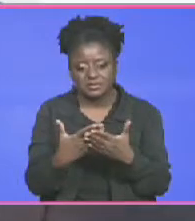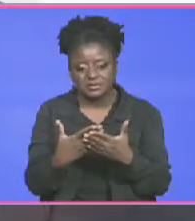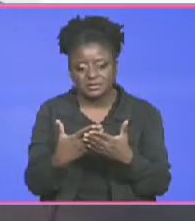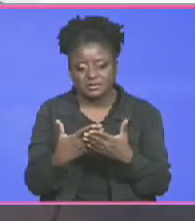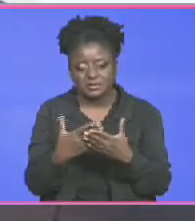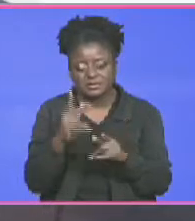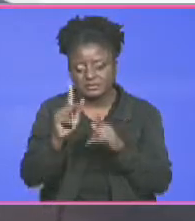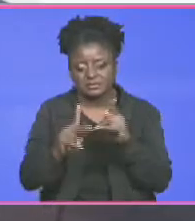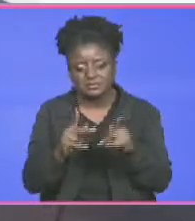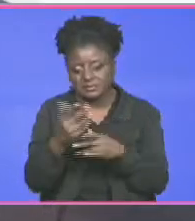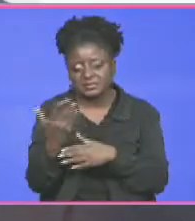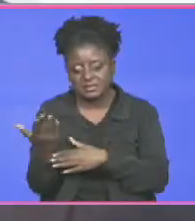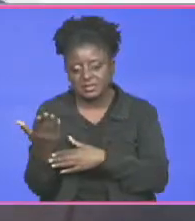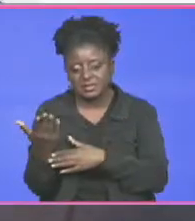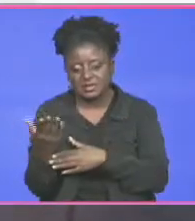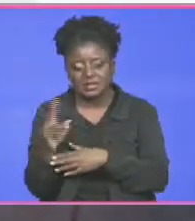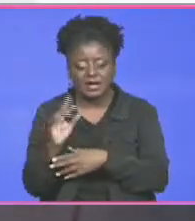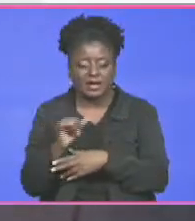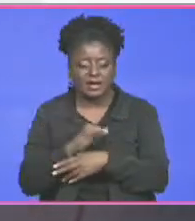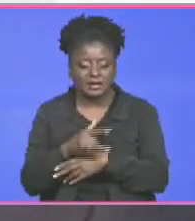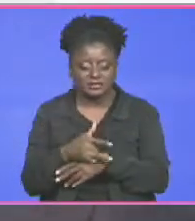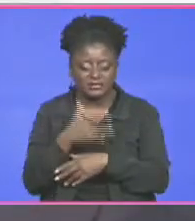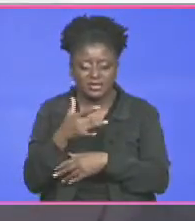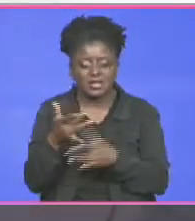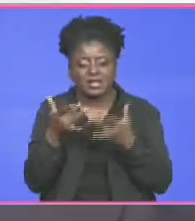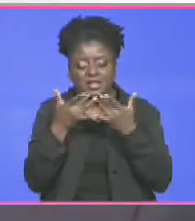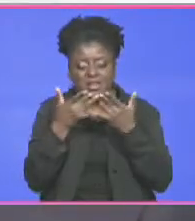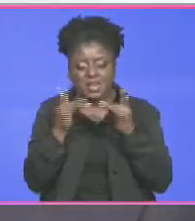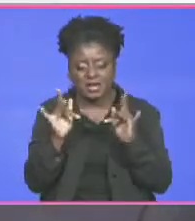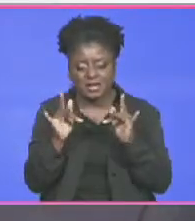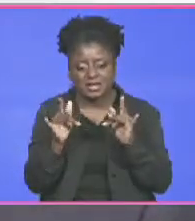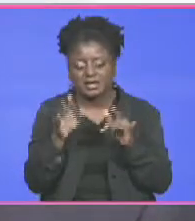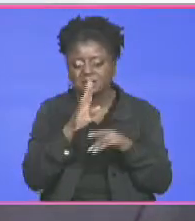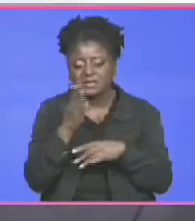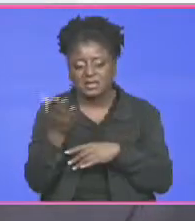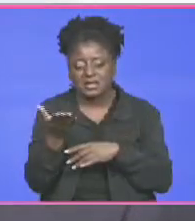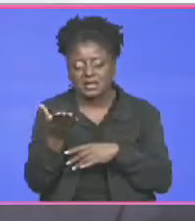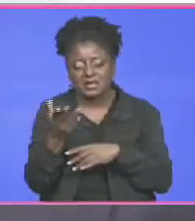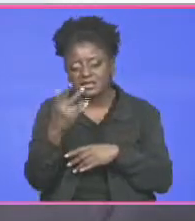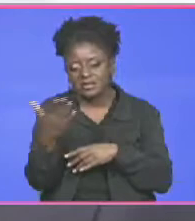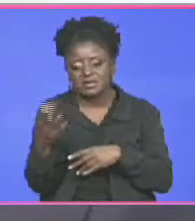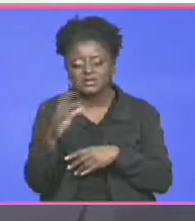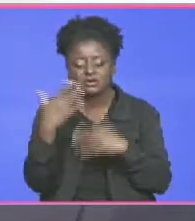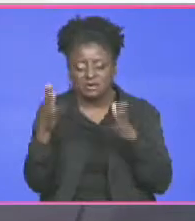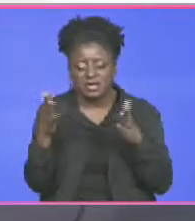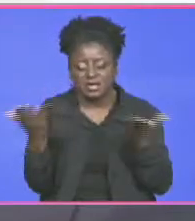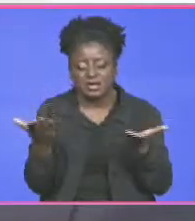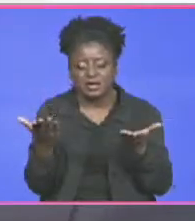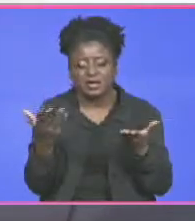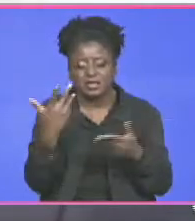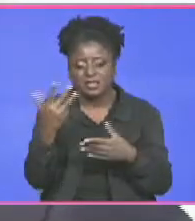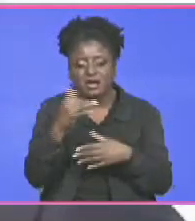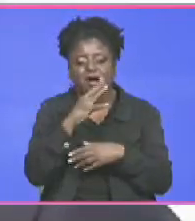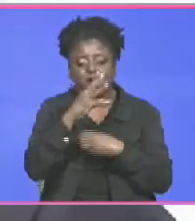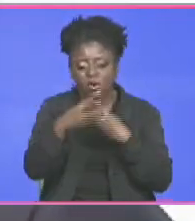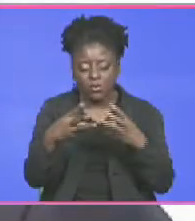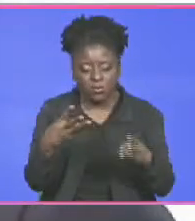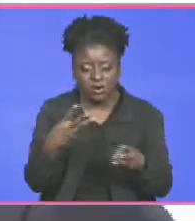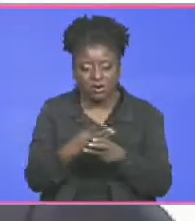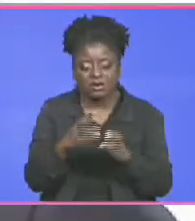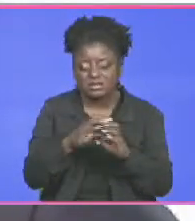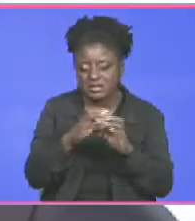And so in a way, I feel quite lucky to be in a position where the assets are already in place. They're world class, sort of the best in the